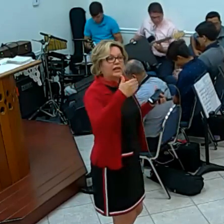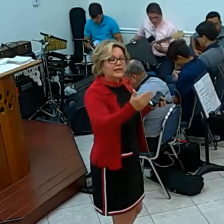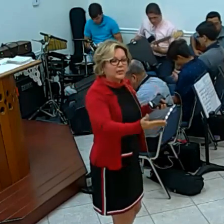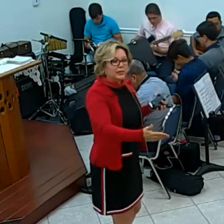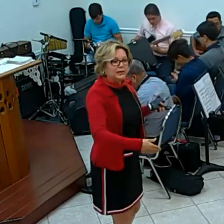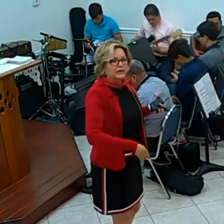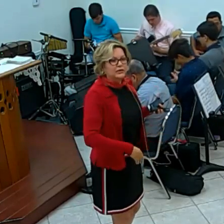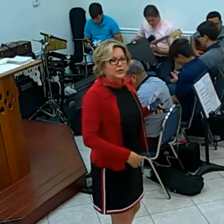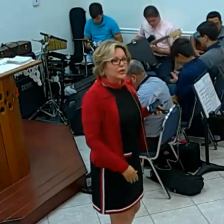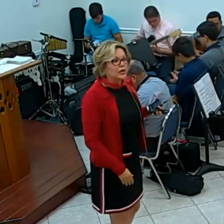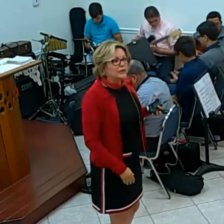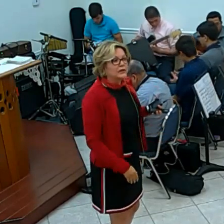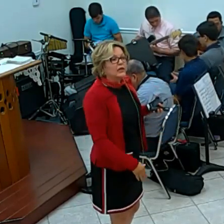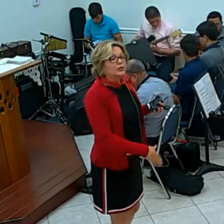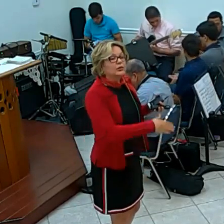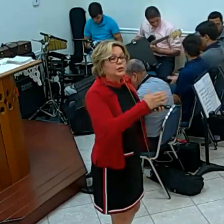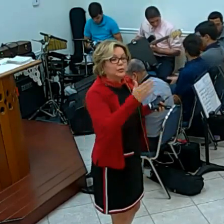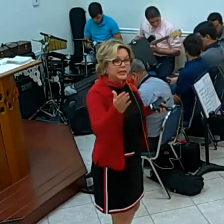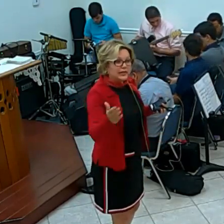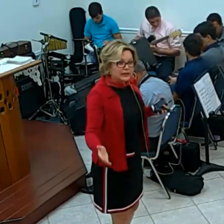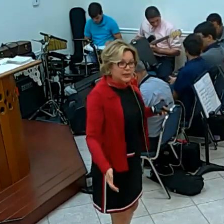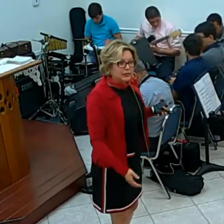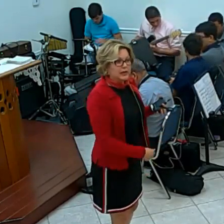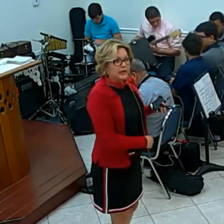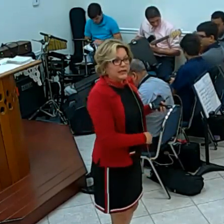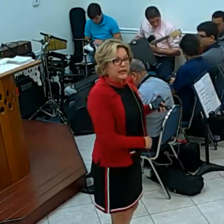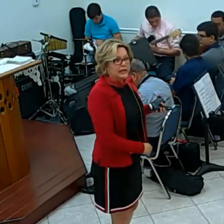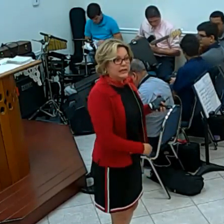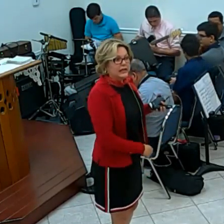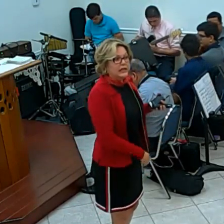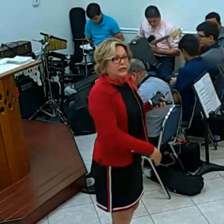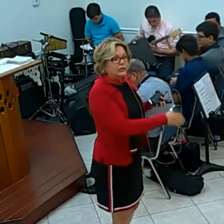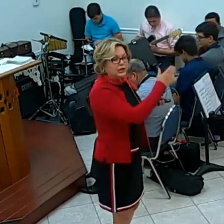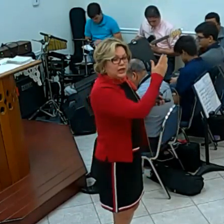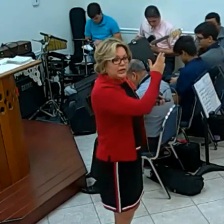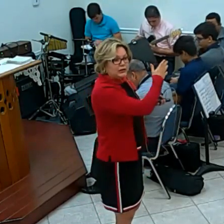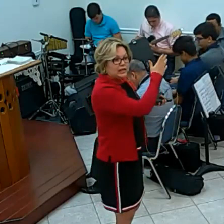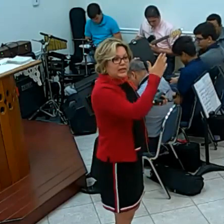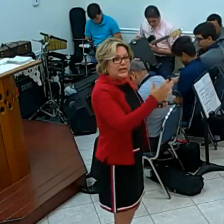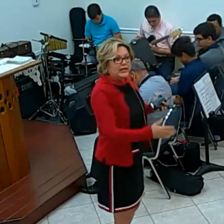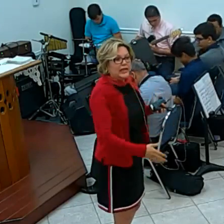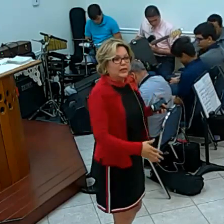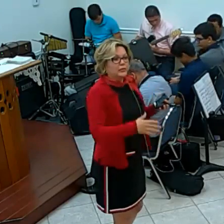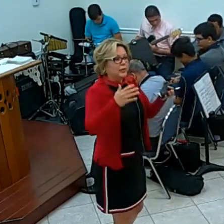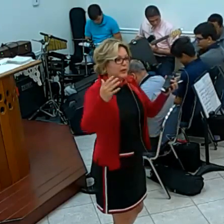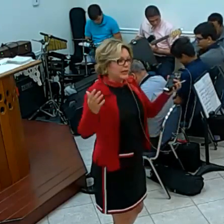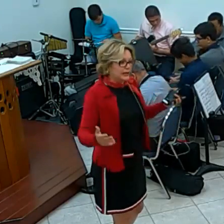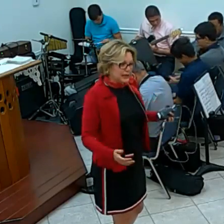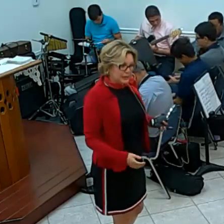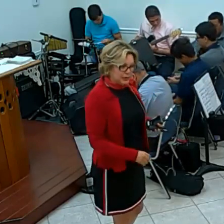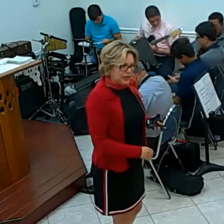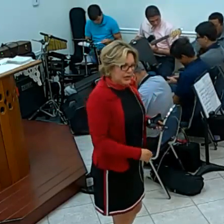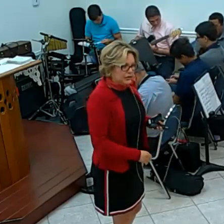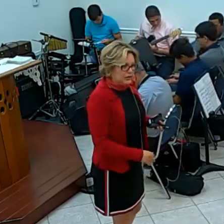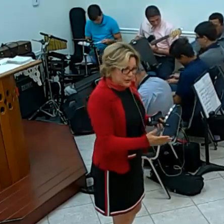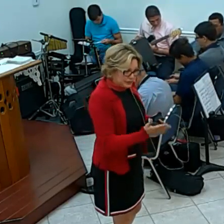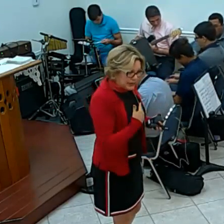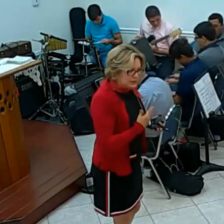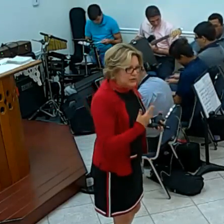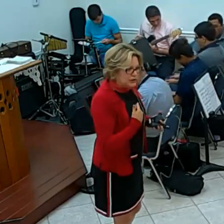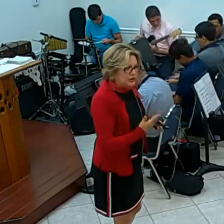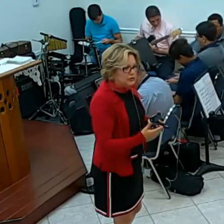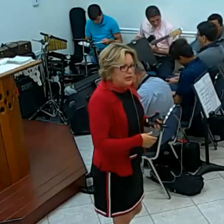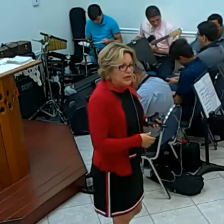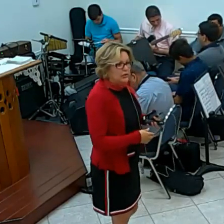Today we live in a world very hot. We always hear in schools over about the overheating of the planet and that the